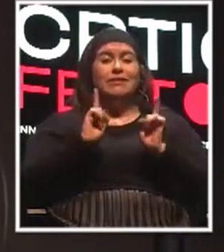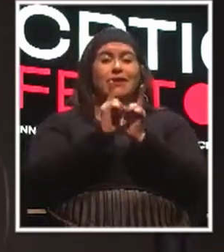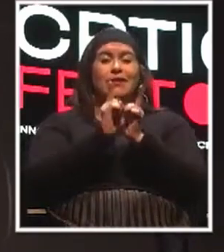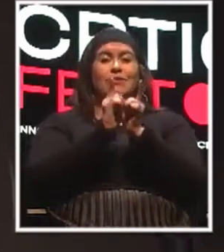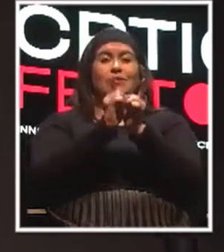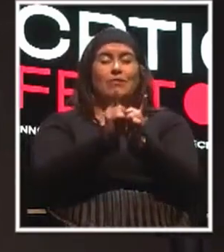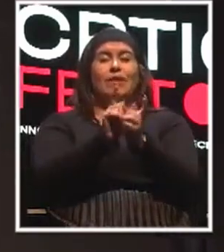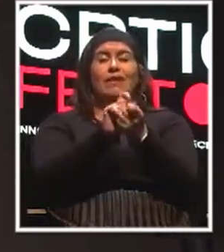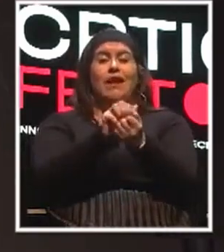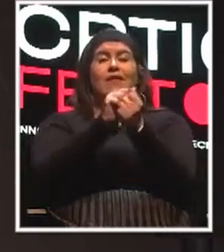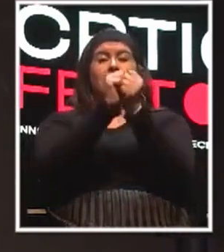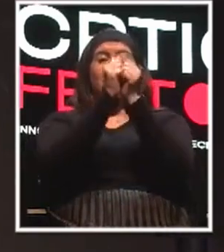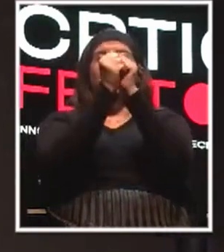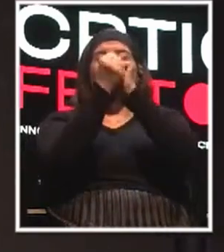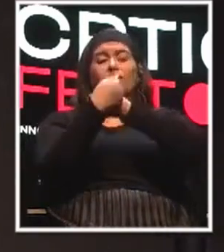and disruption.